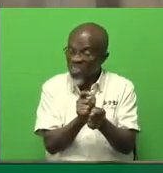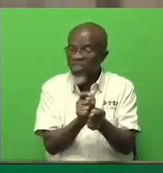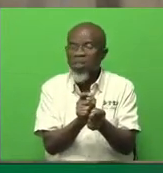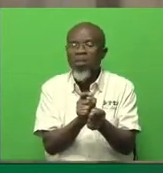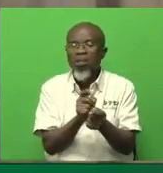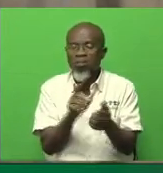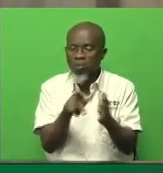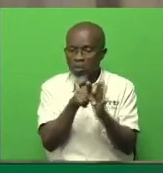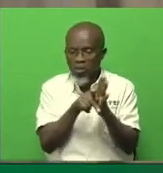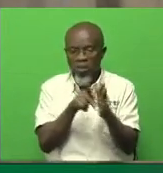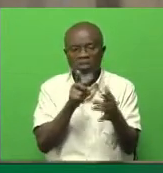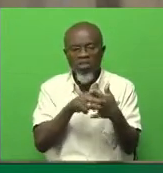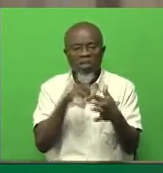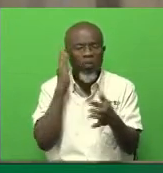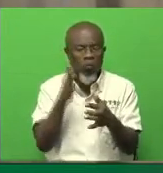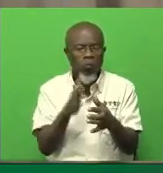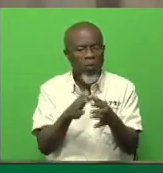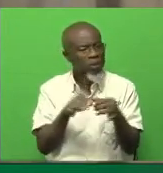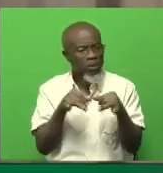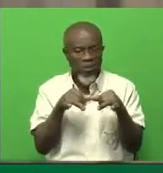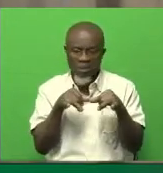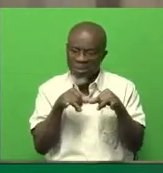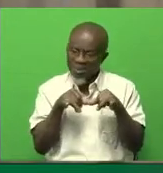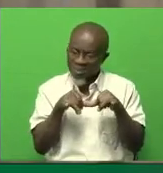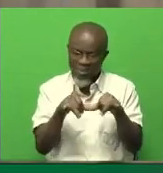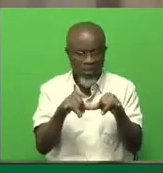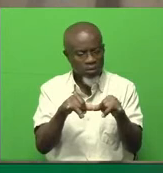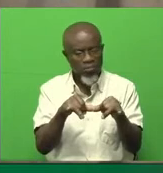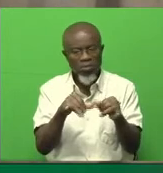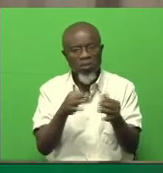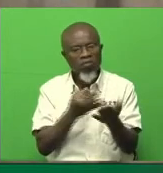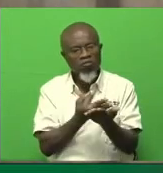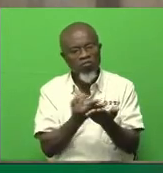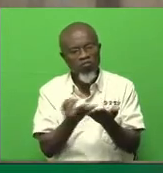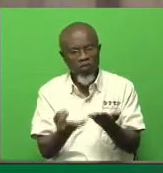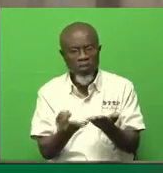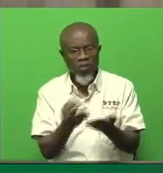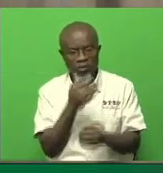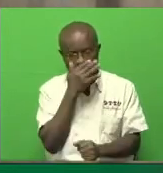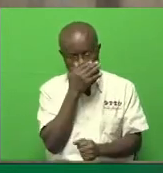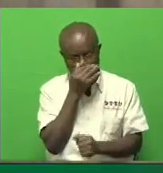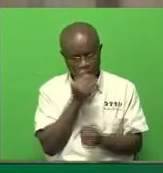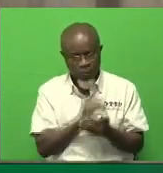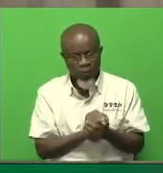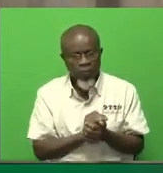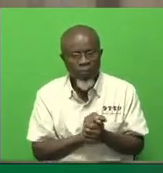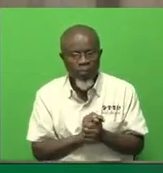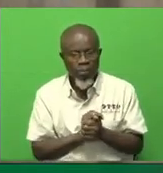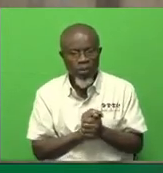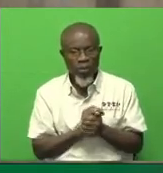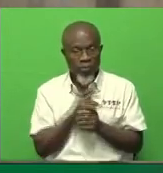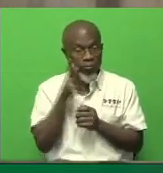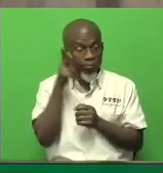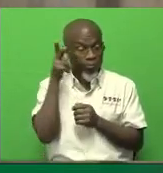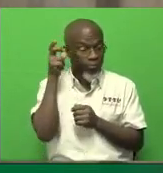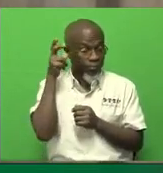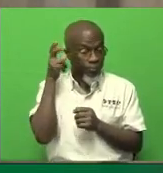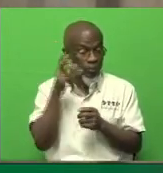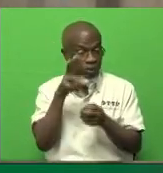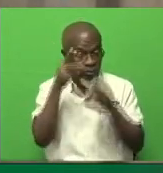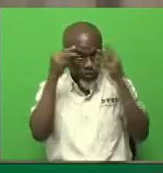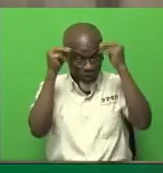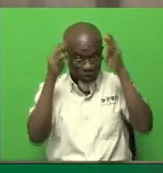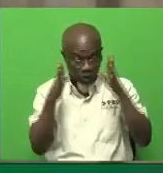here we have today I listened to the minister announce happily